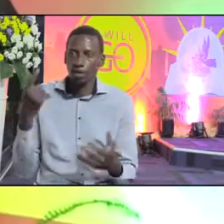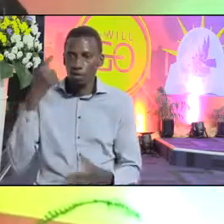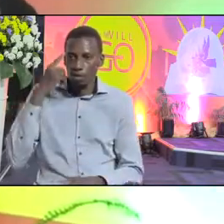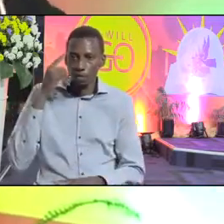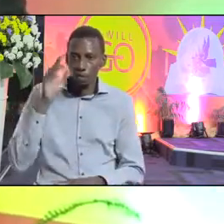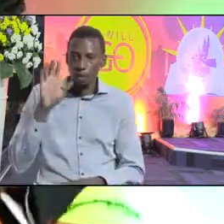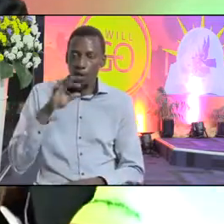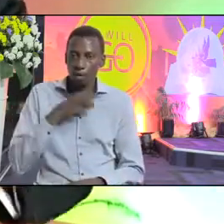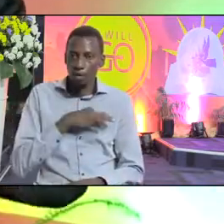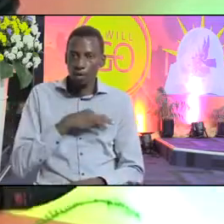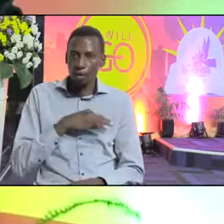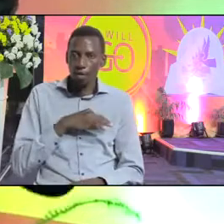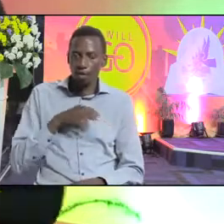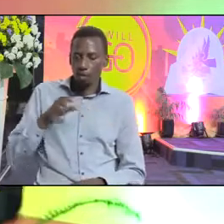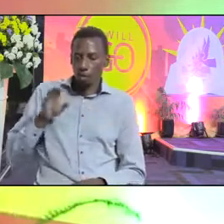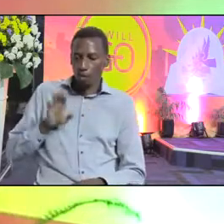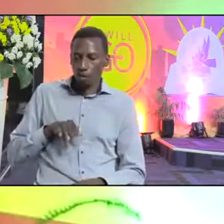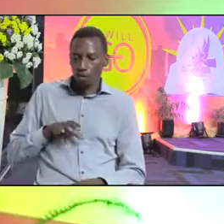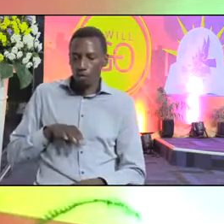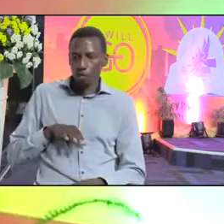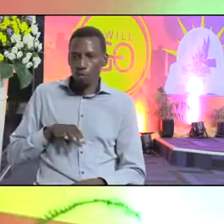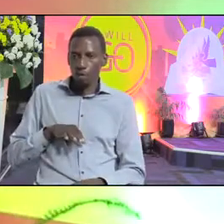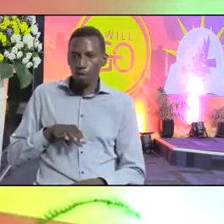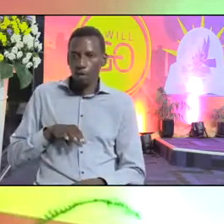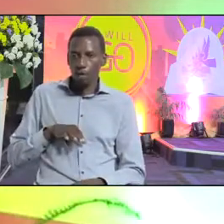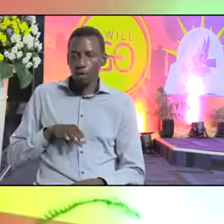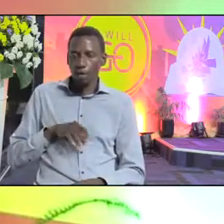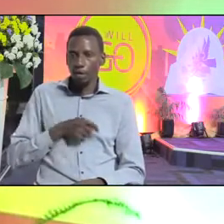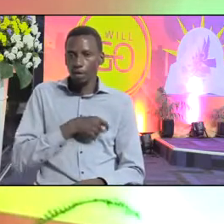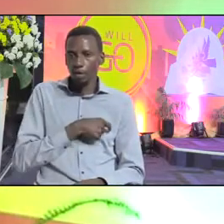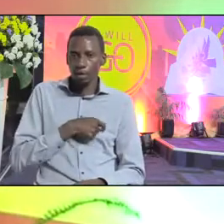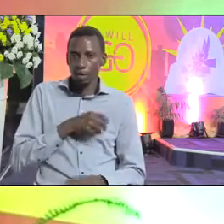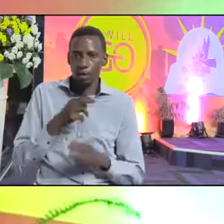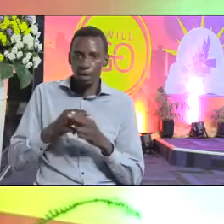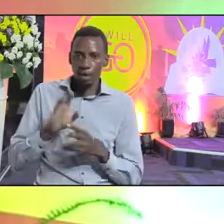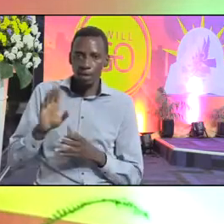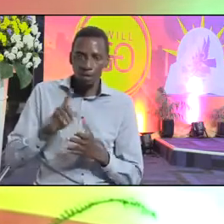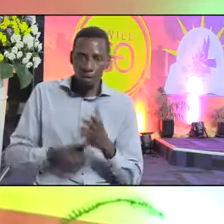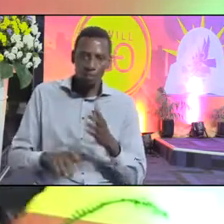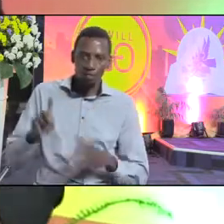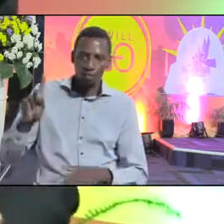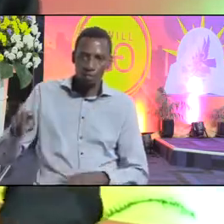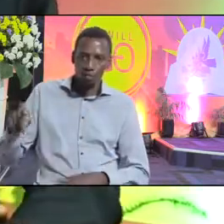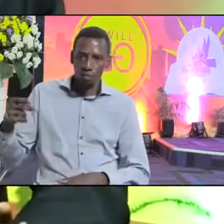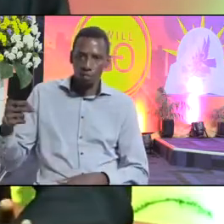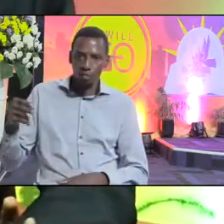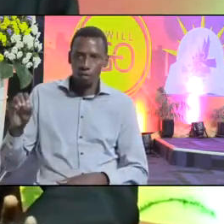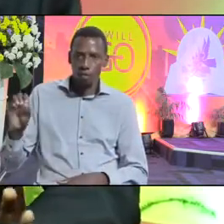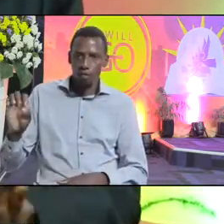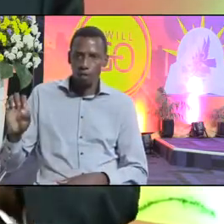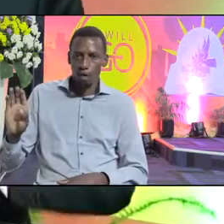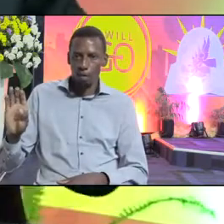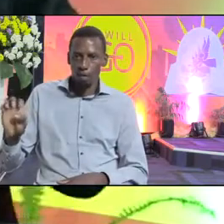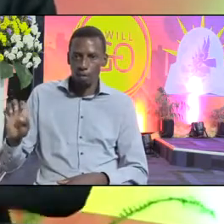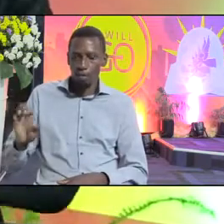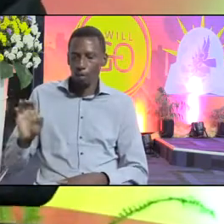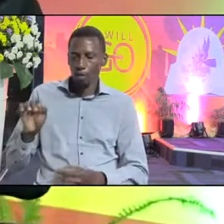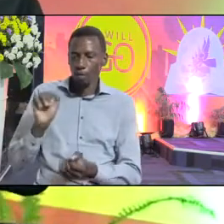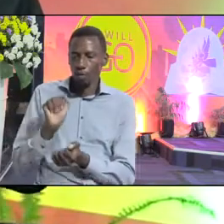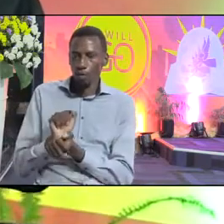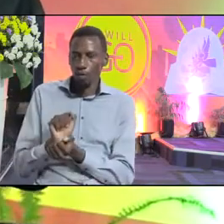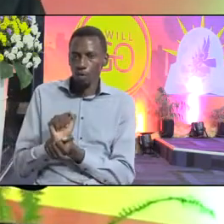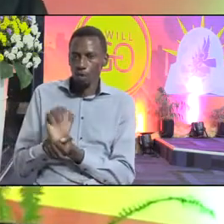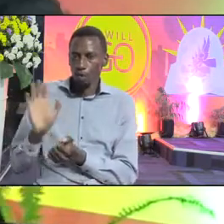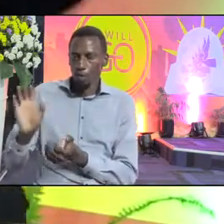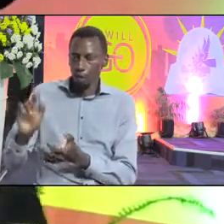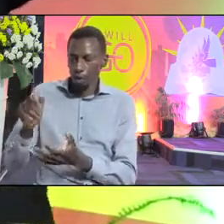benefit, of a deaconess named Phoebe by name. Paul's letter was penned by